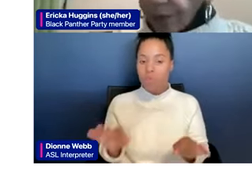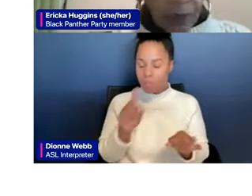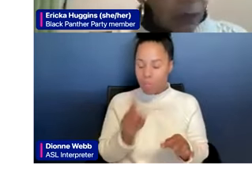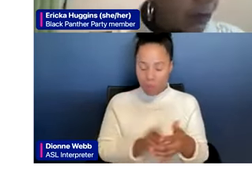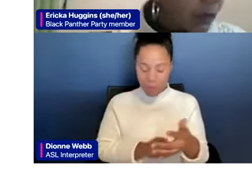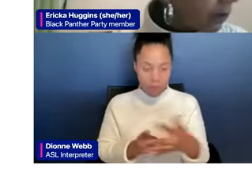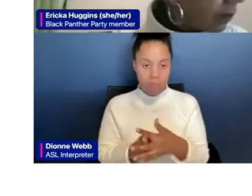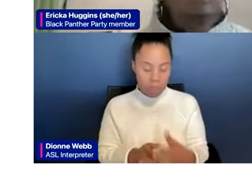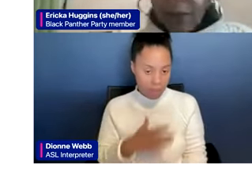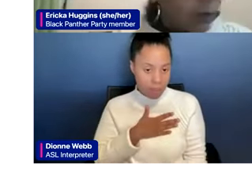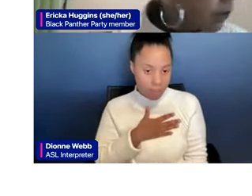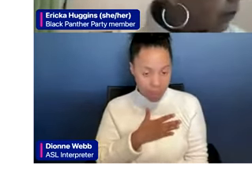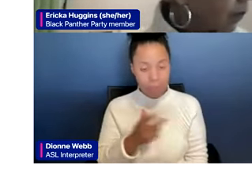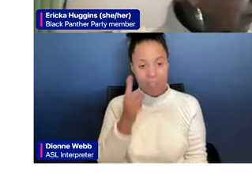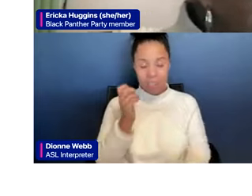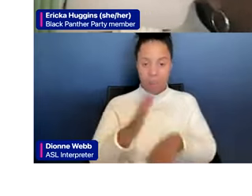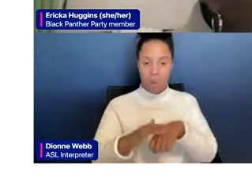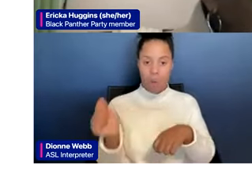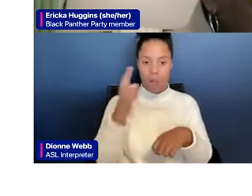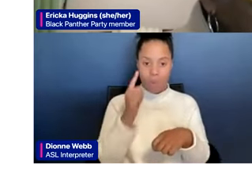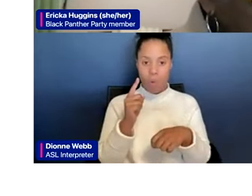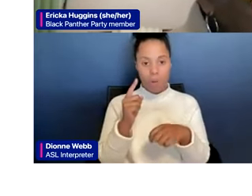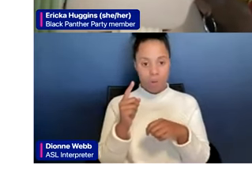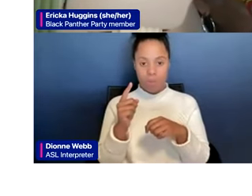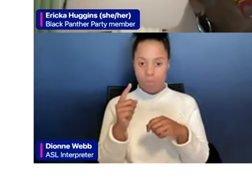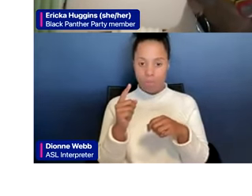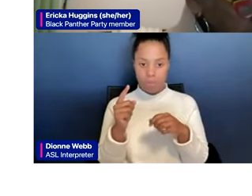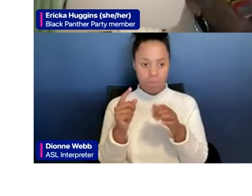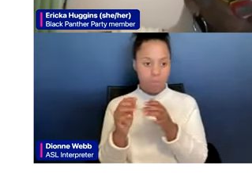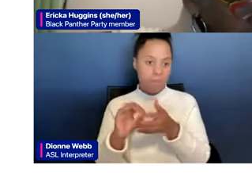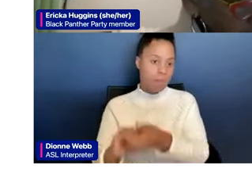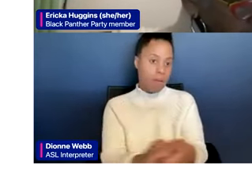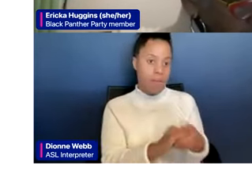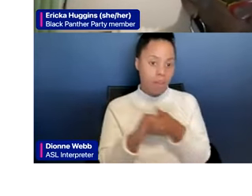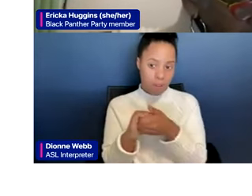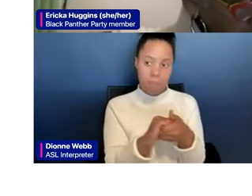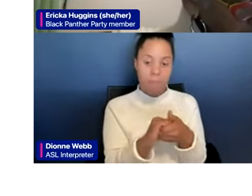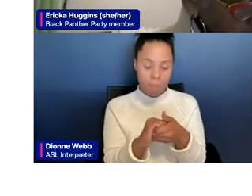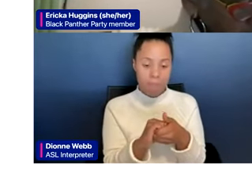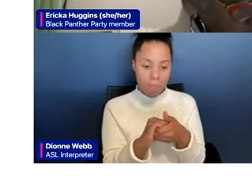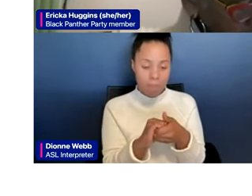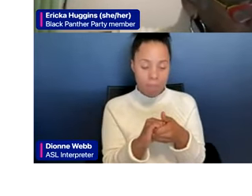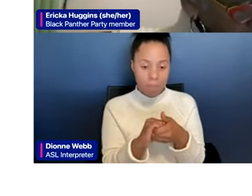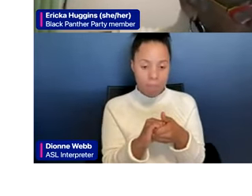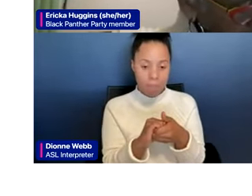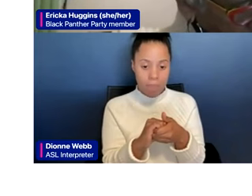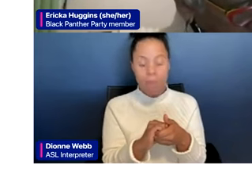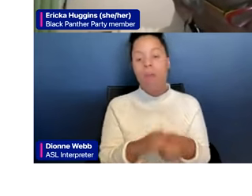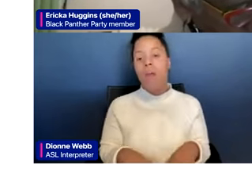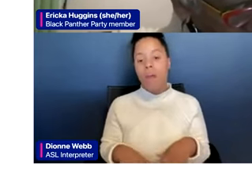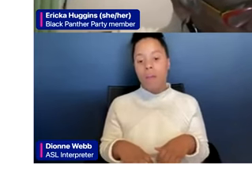and solidarity in the face of horror. Indeed, in Huey's writings of,